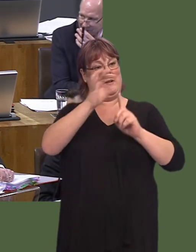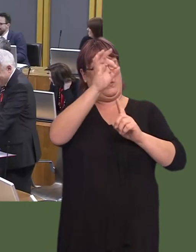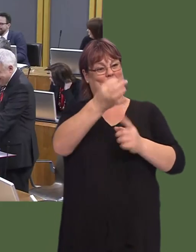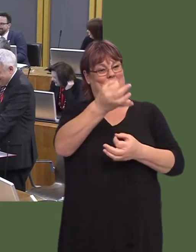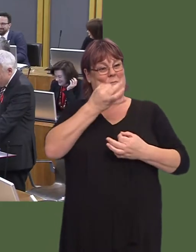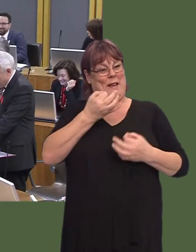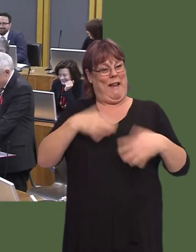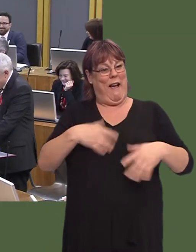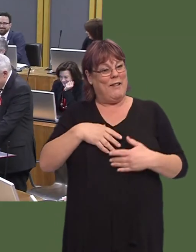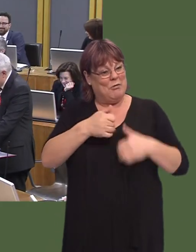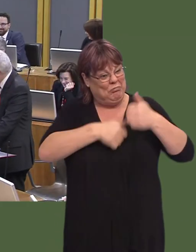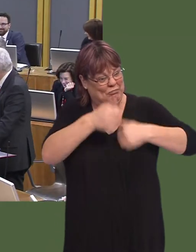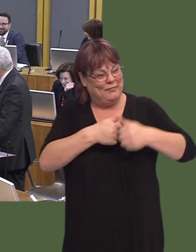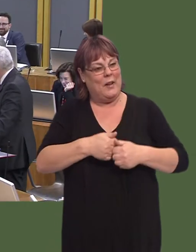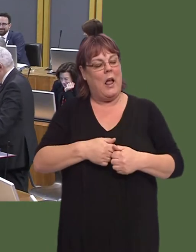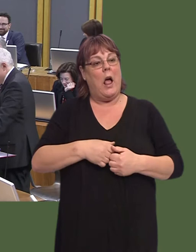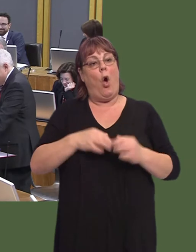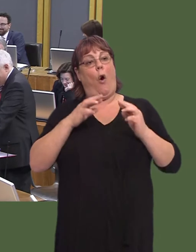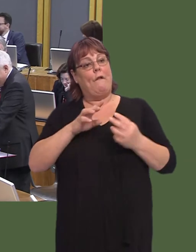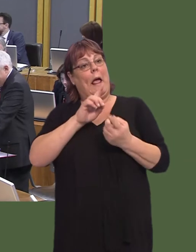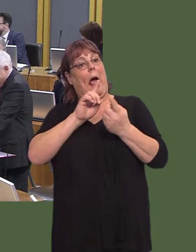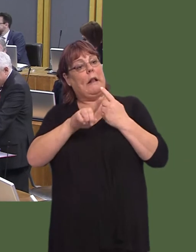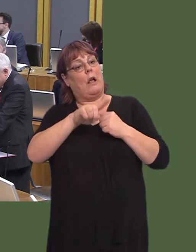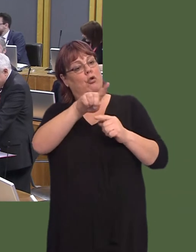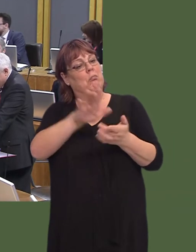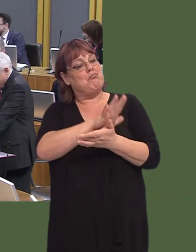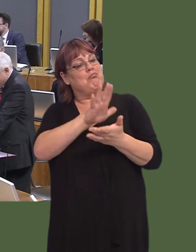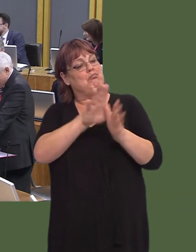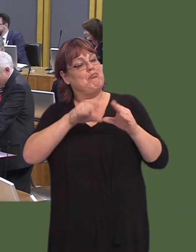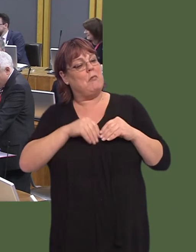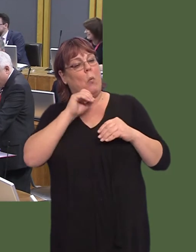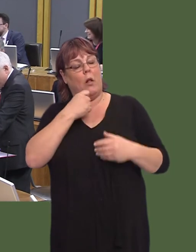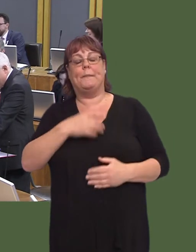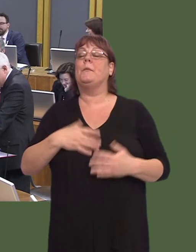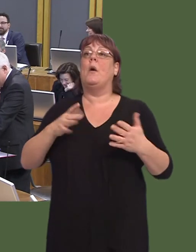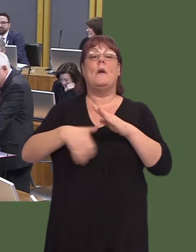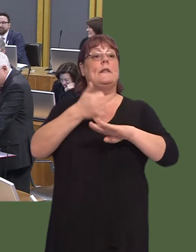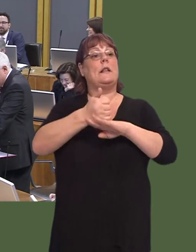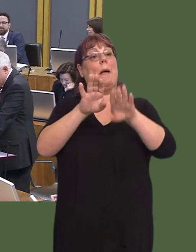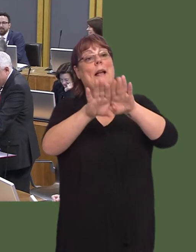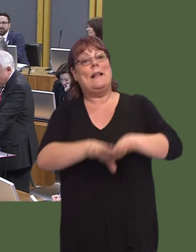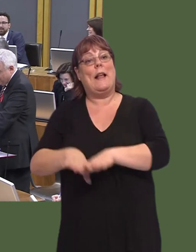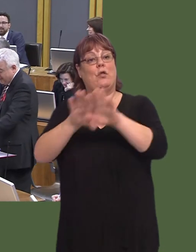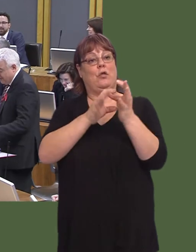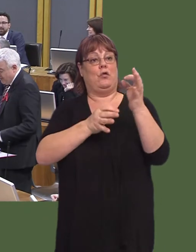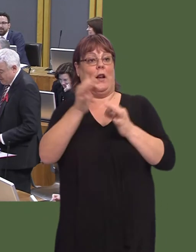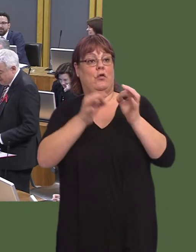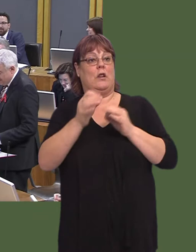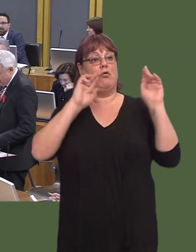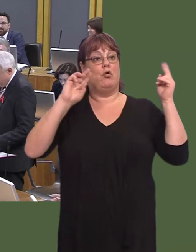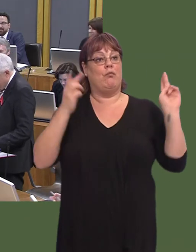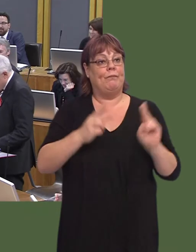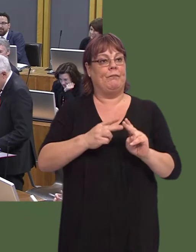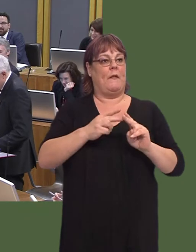that she's asked. And I hope that I'm able to give her an answer that's satisfactory to her. Well, we're implementing the national strategy which sets out our